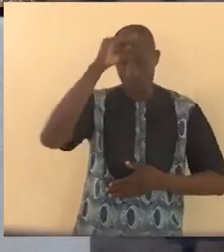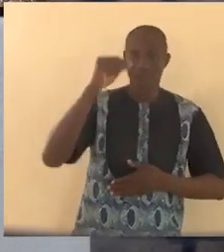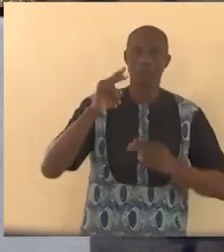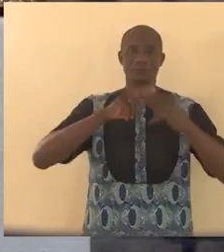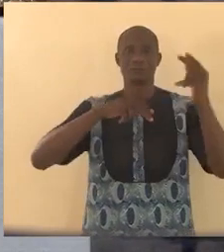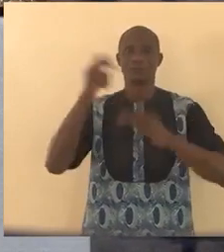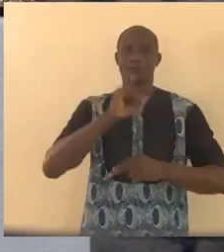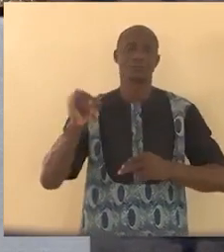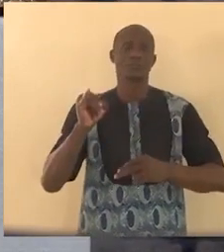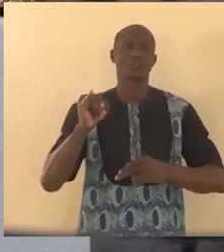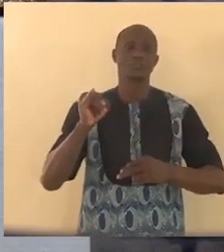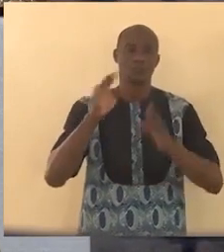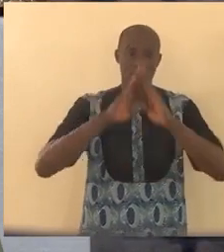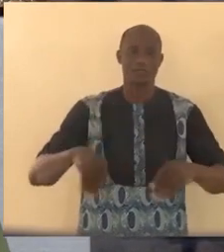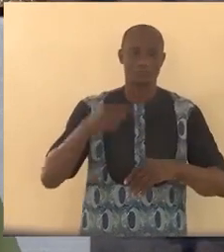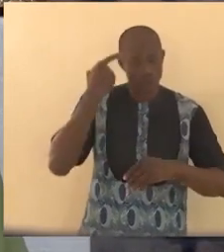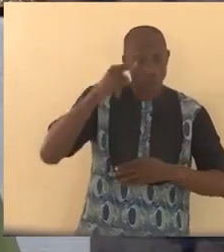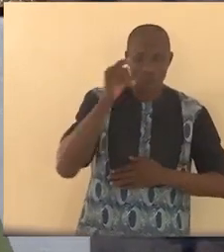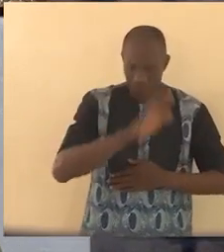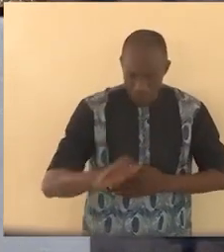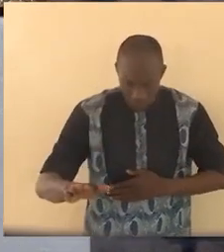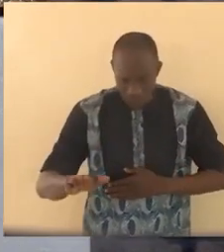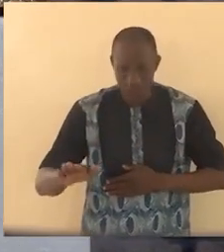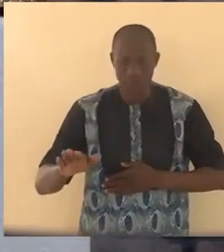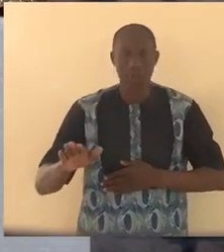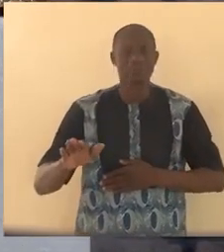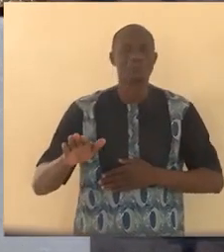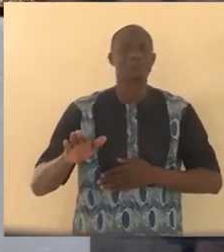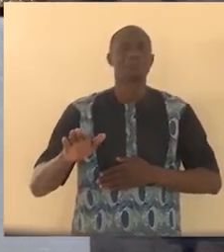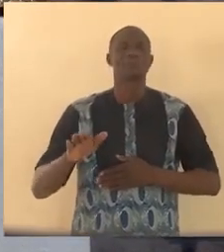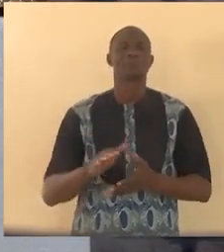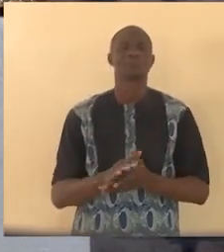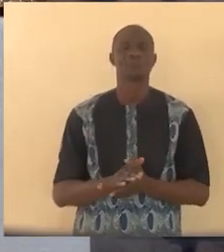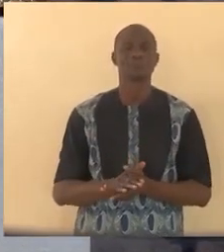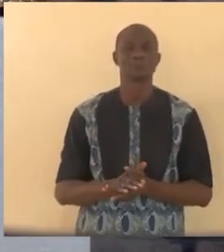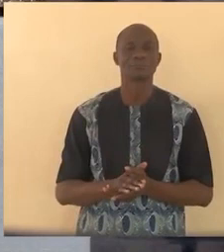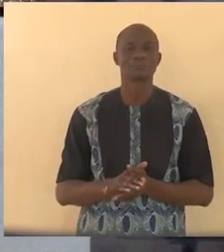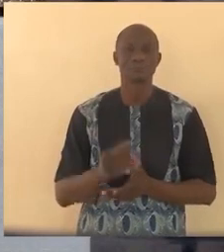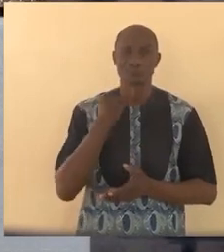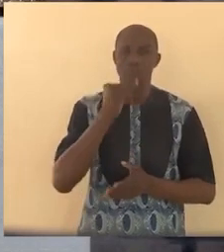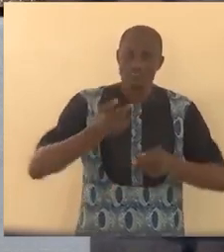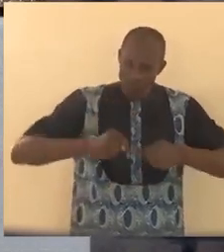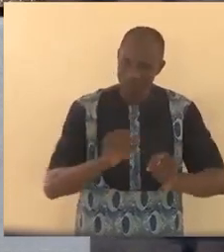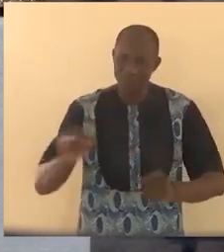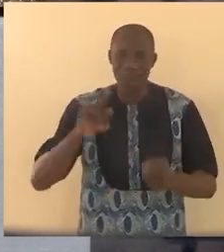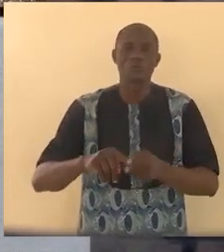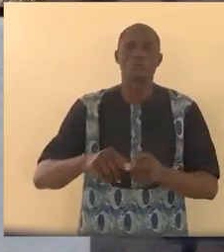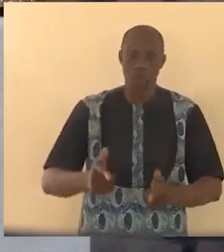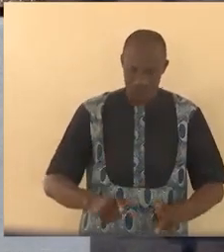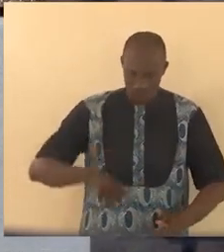who is building houses for his child, son and daughter and granddaughter and great-grand, is trying to live on.